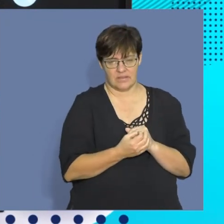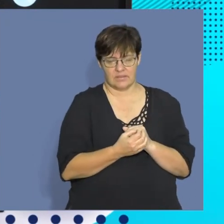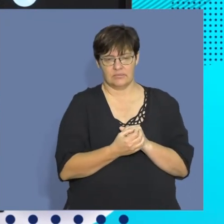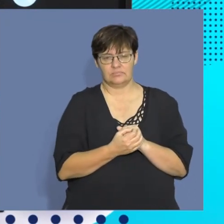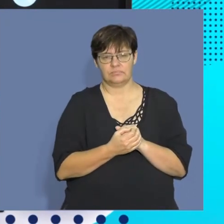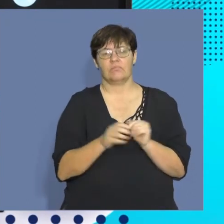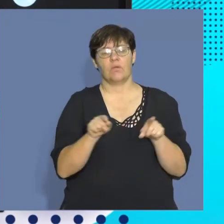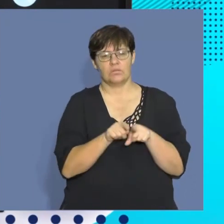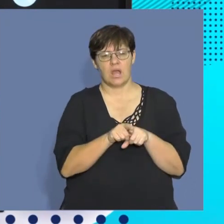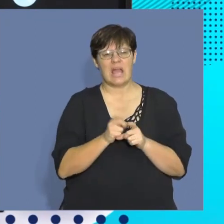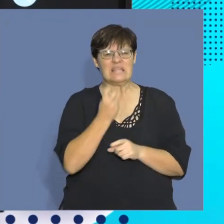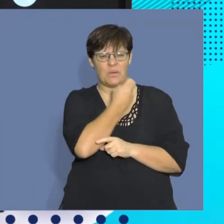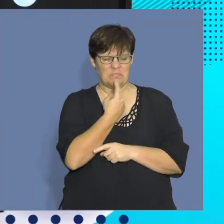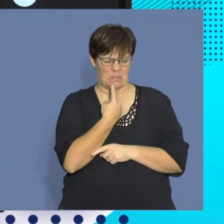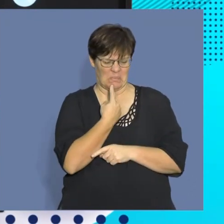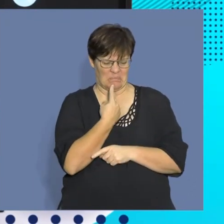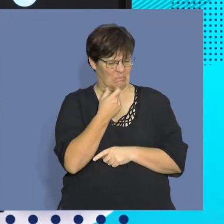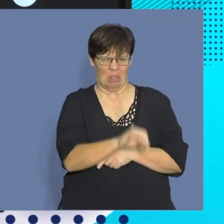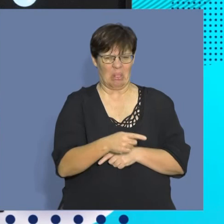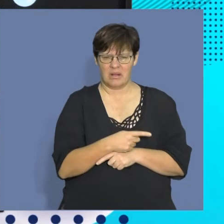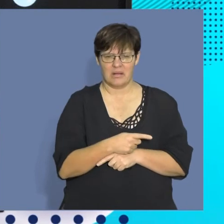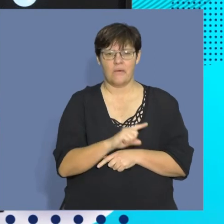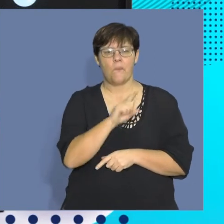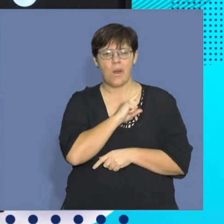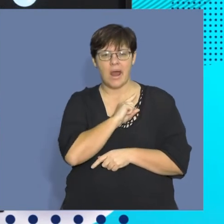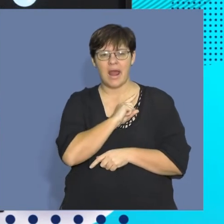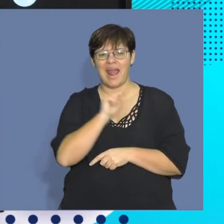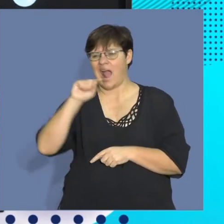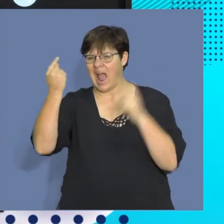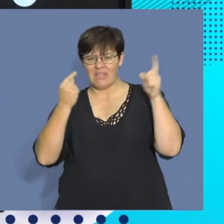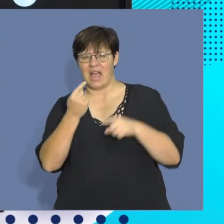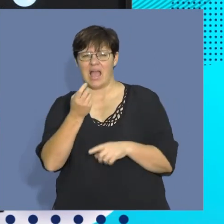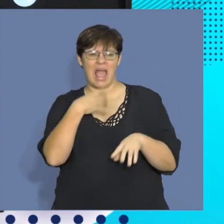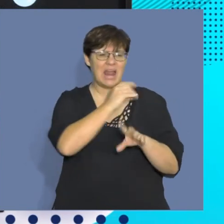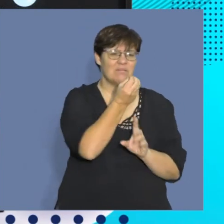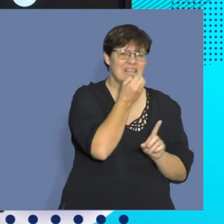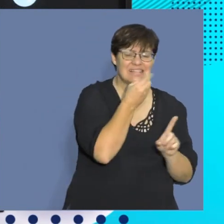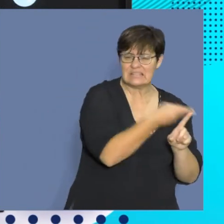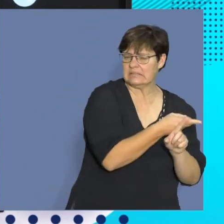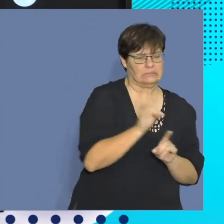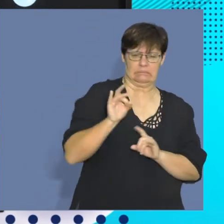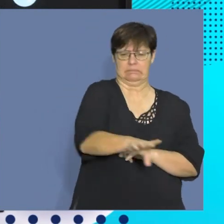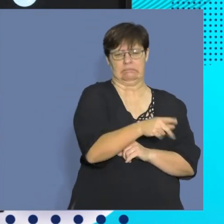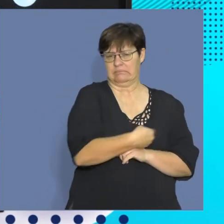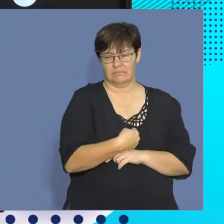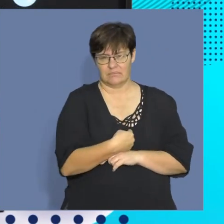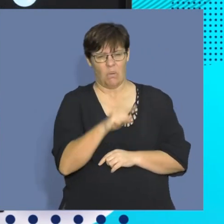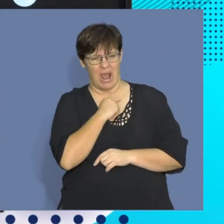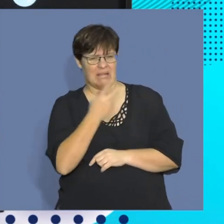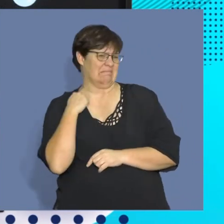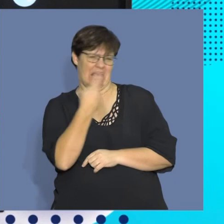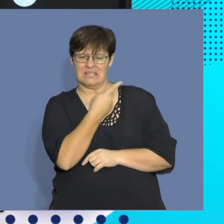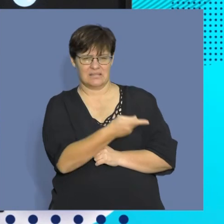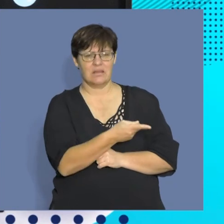water, and it often has a sour and bitter taste, which often will be a retardant against some of